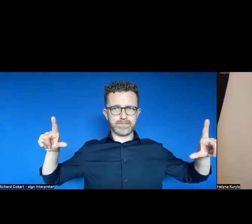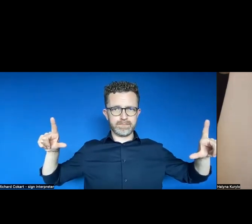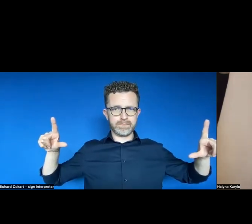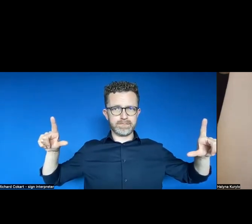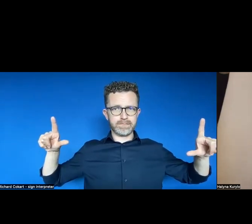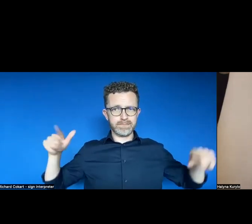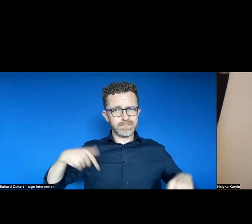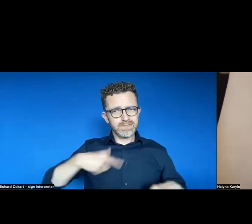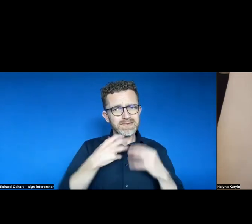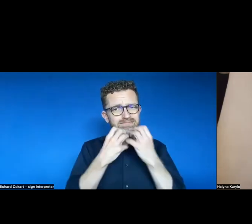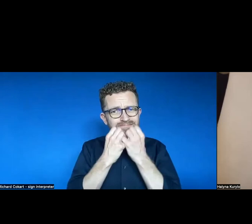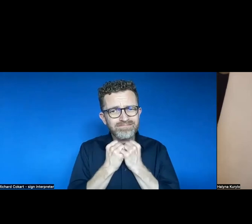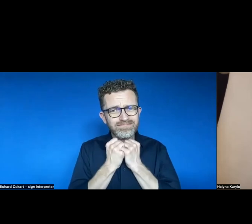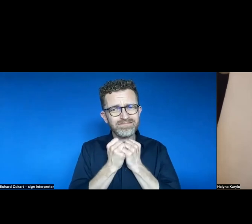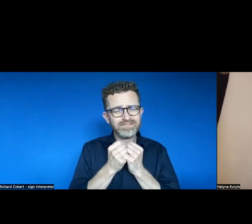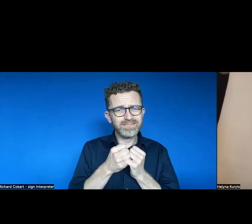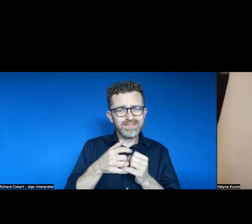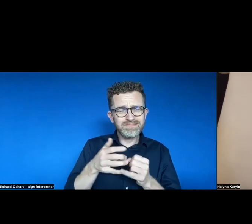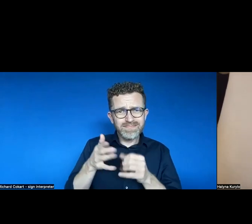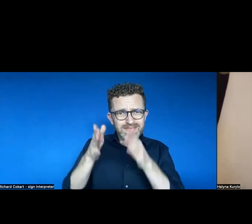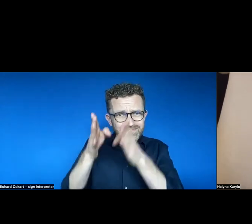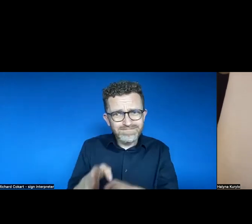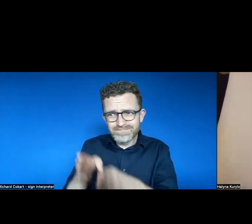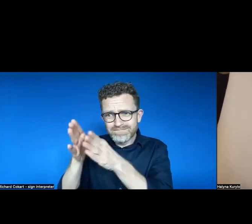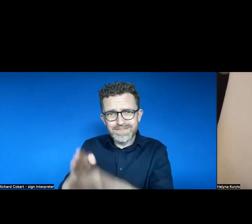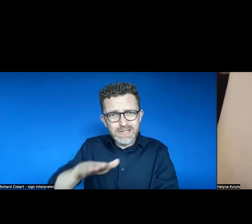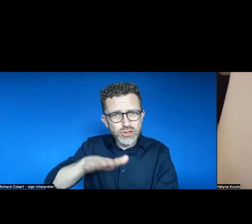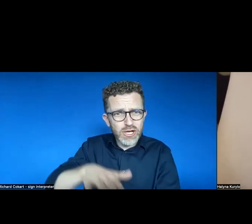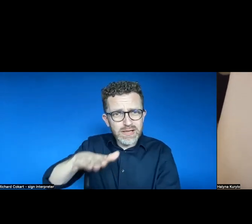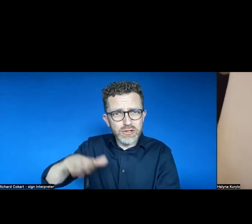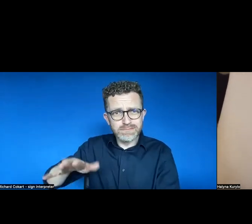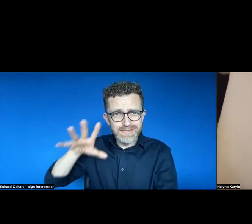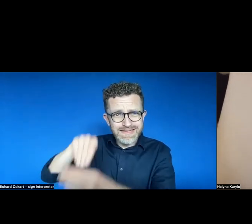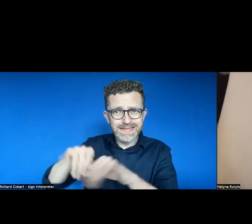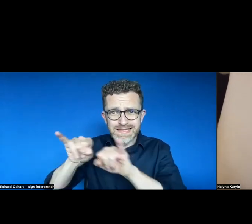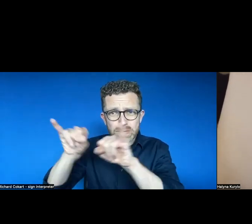but we need to think about the bigger picture and not to try to